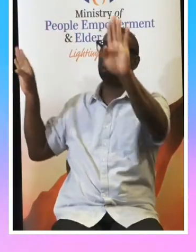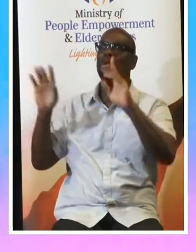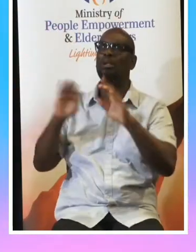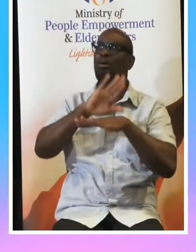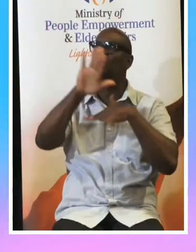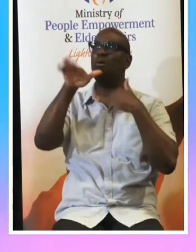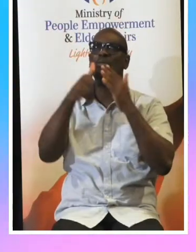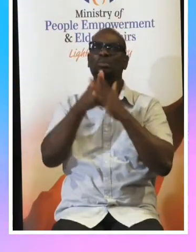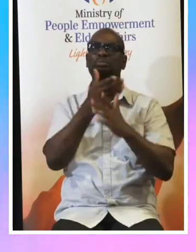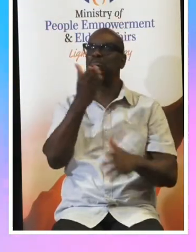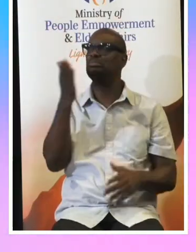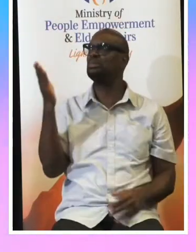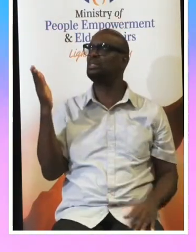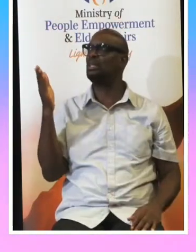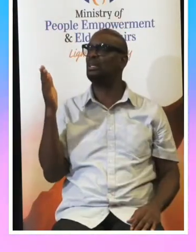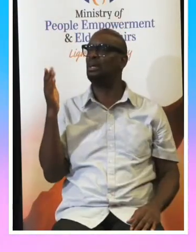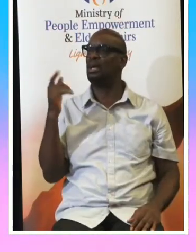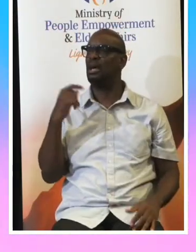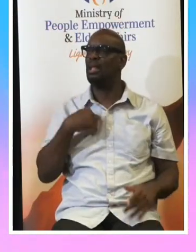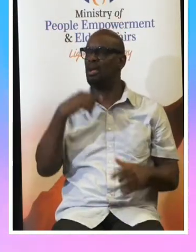and flooded with tears.